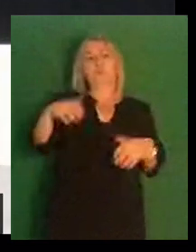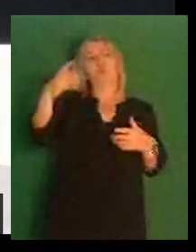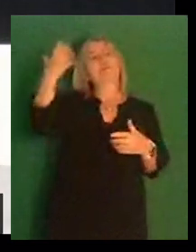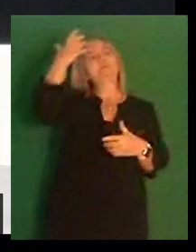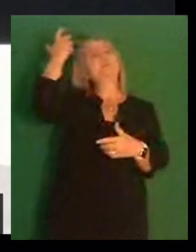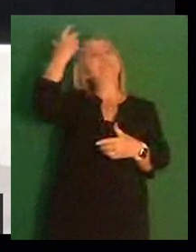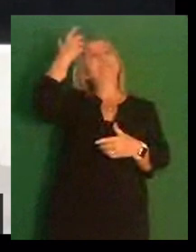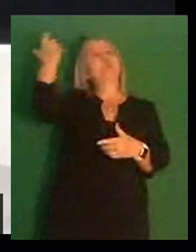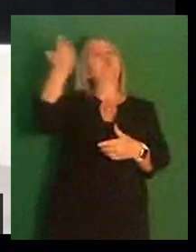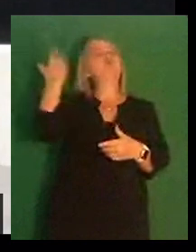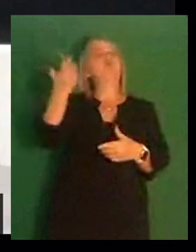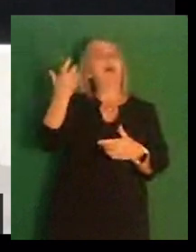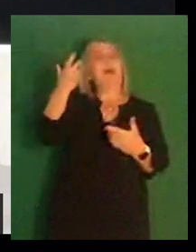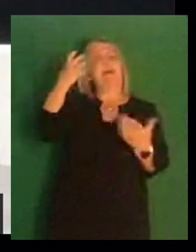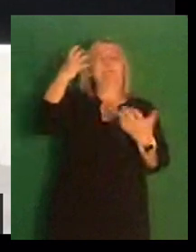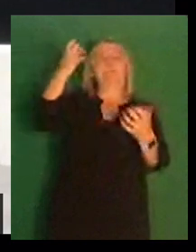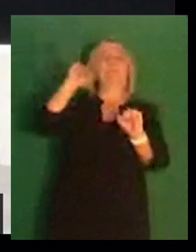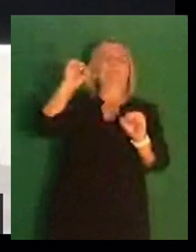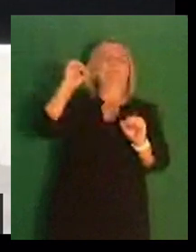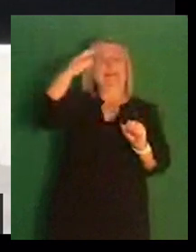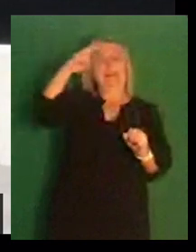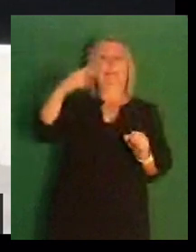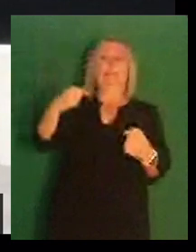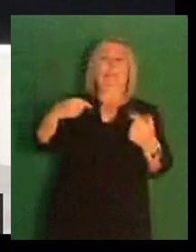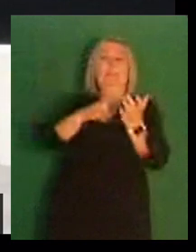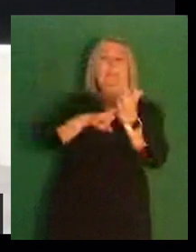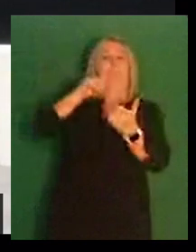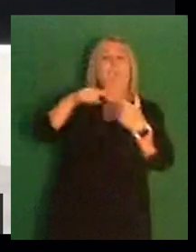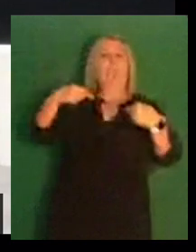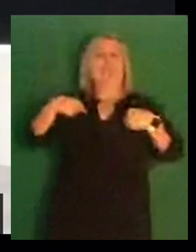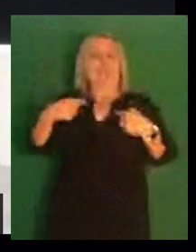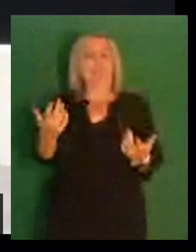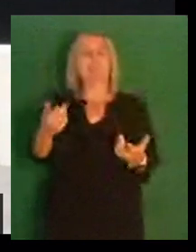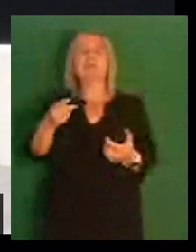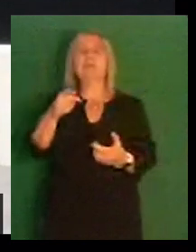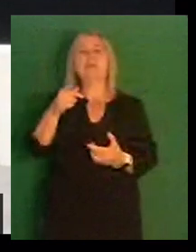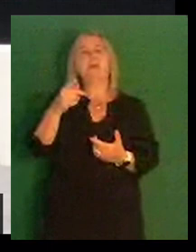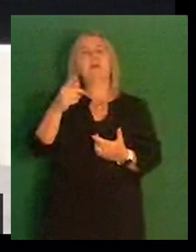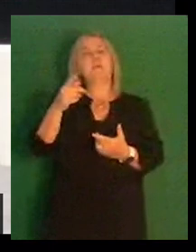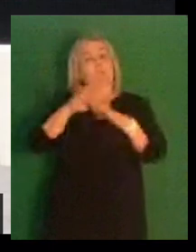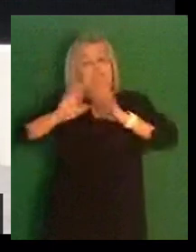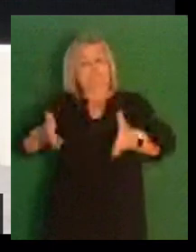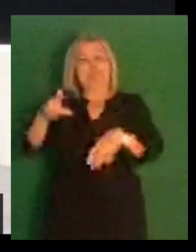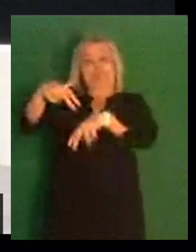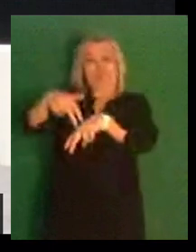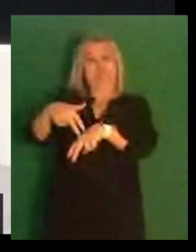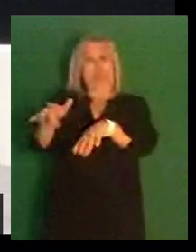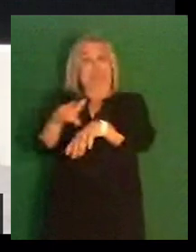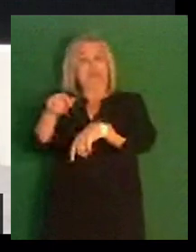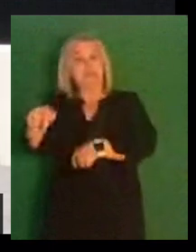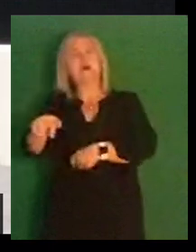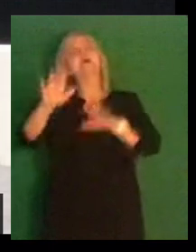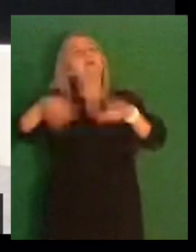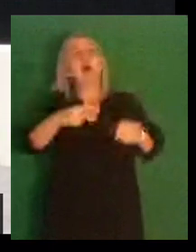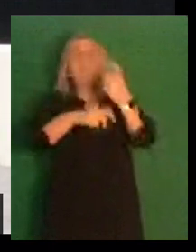they're a really brilliant drag performer. But now we're like starting to go into this virtual space, and it's like, is it a digital artwork? It's more than just film.